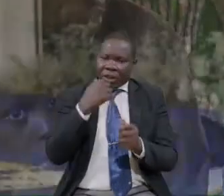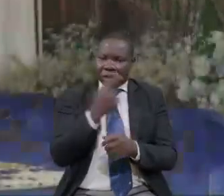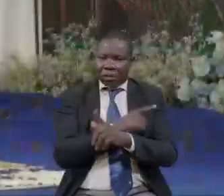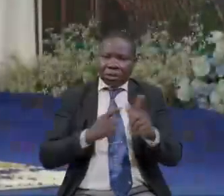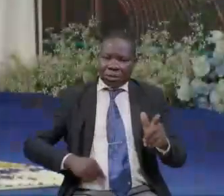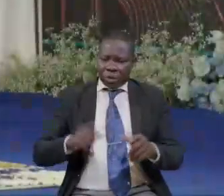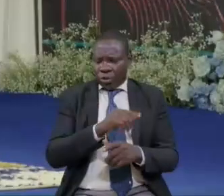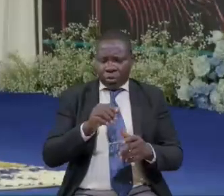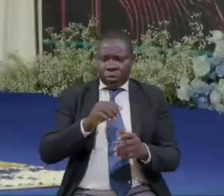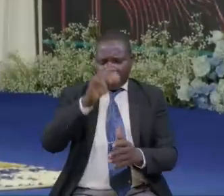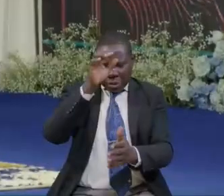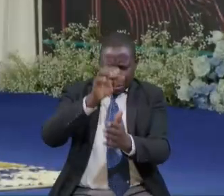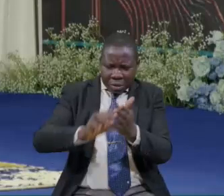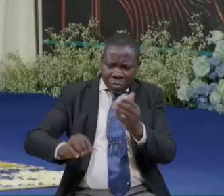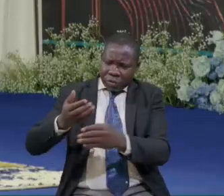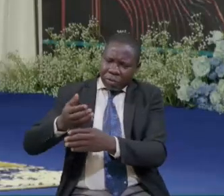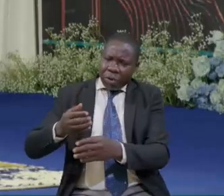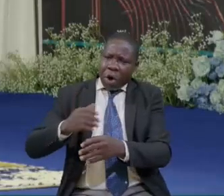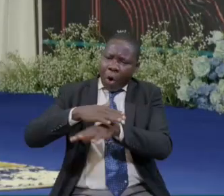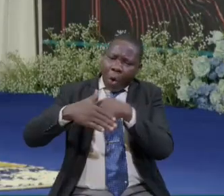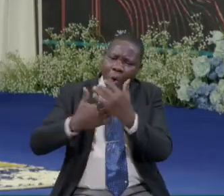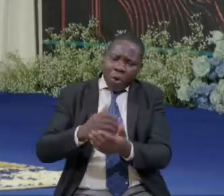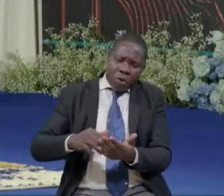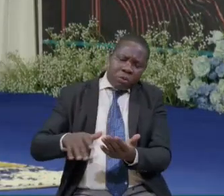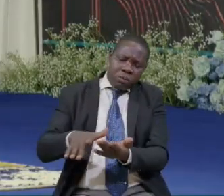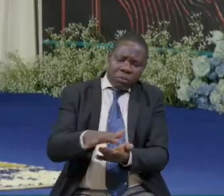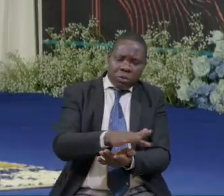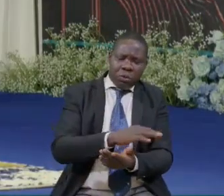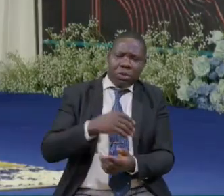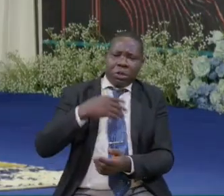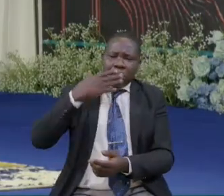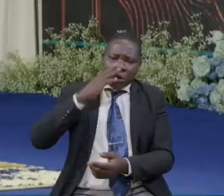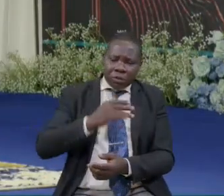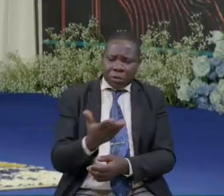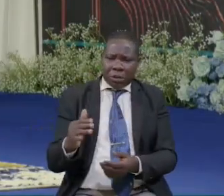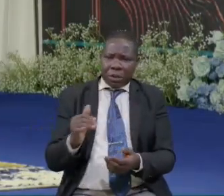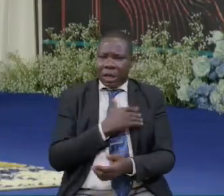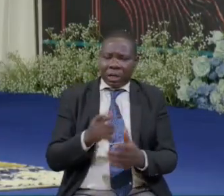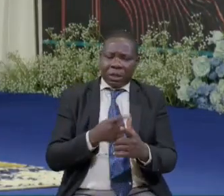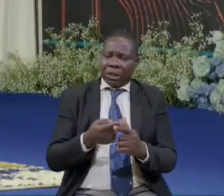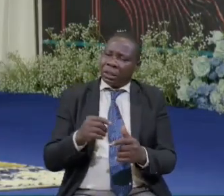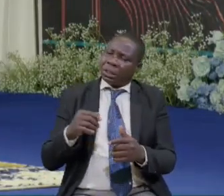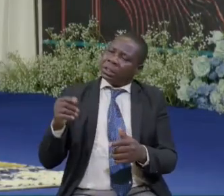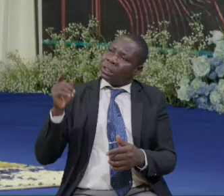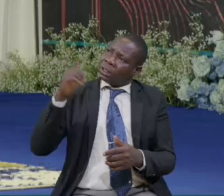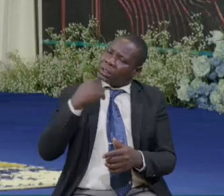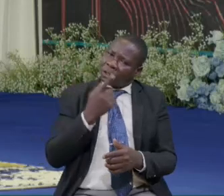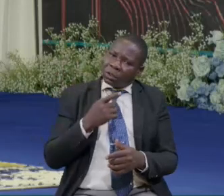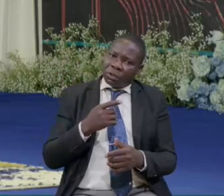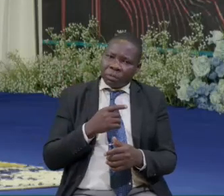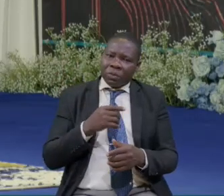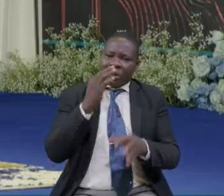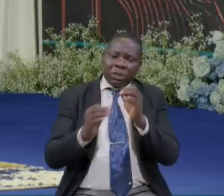put away all those evil things. And then he says, though your sins be as